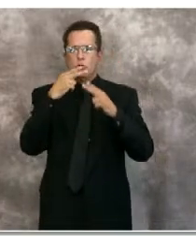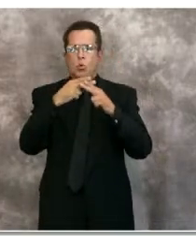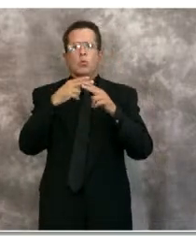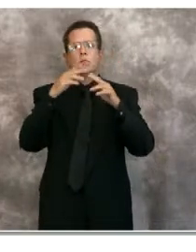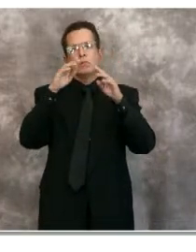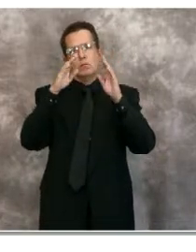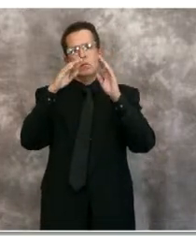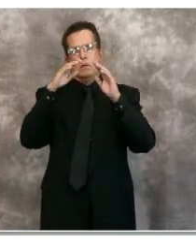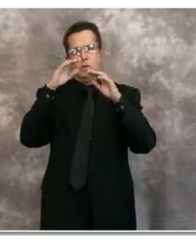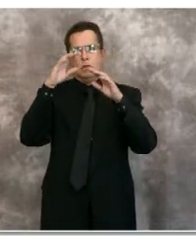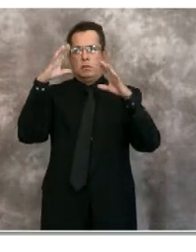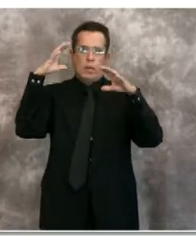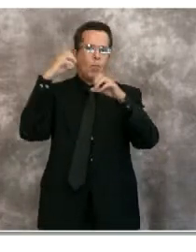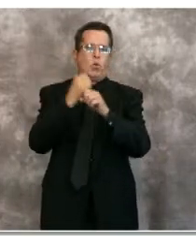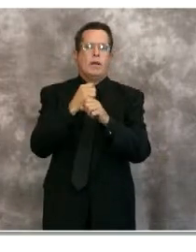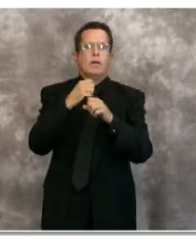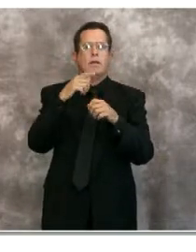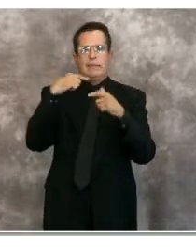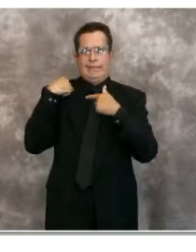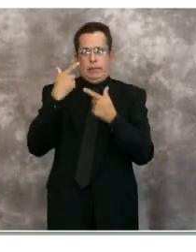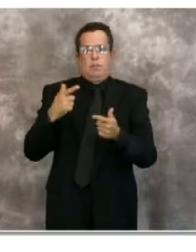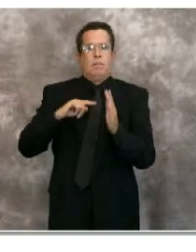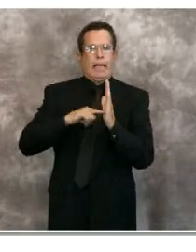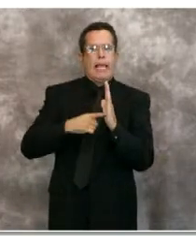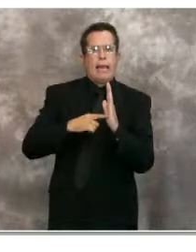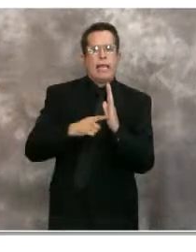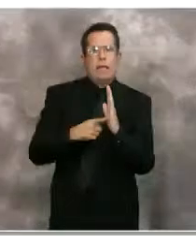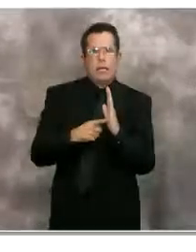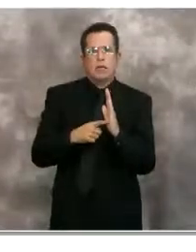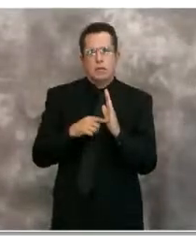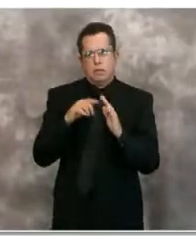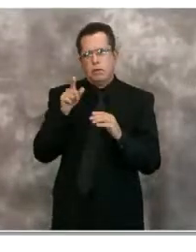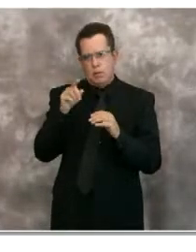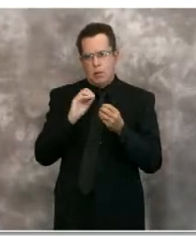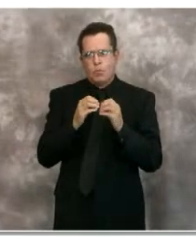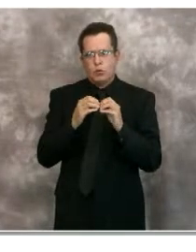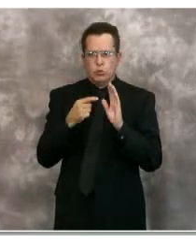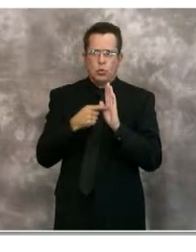of the cases since the beginning of the pandemic. Please show the next